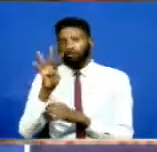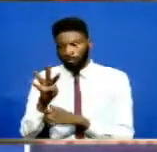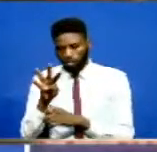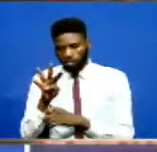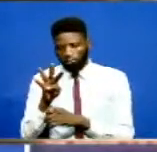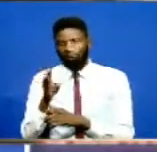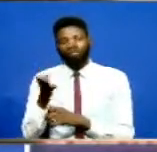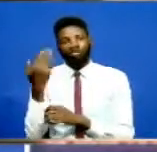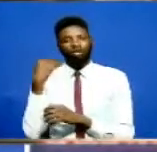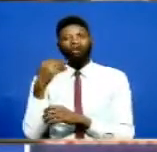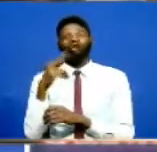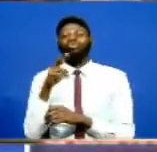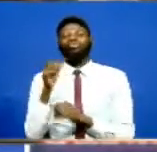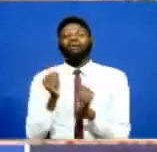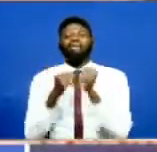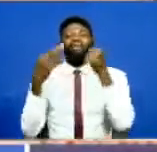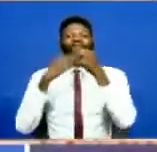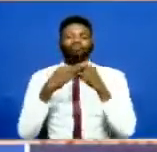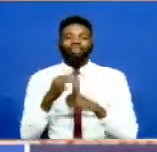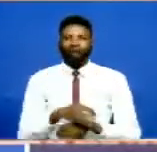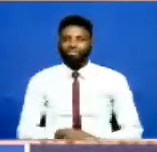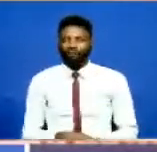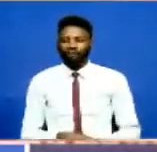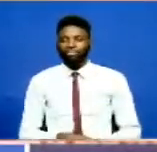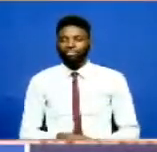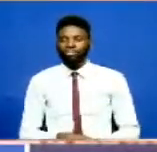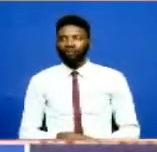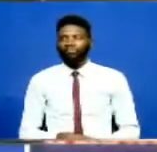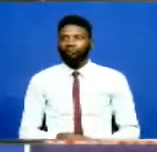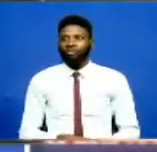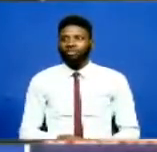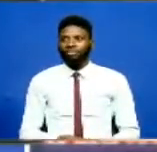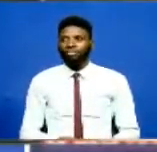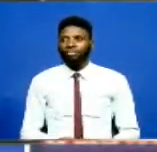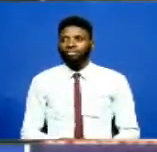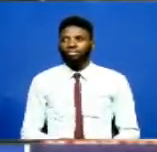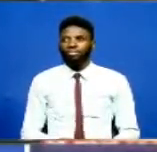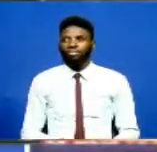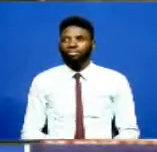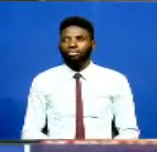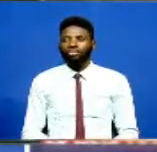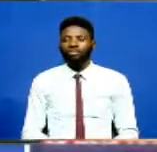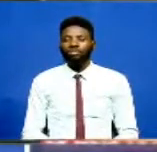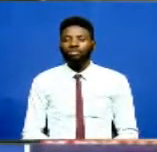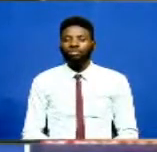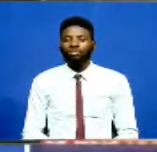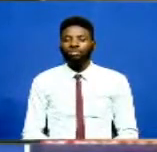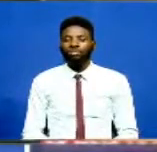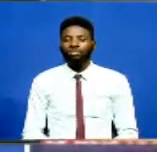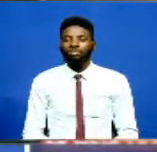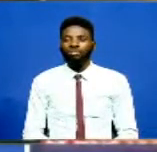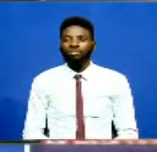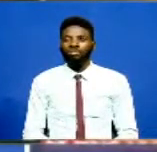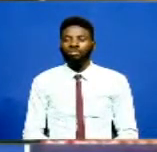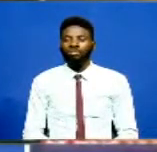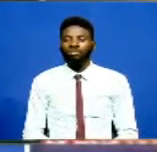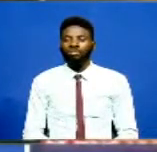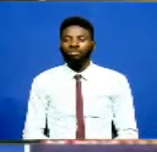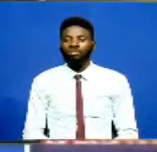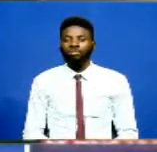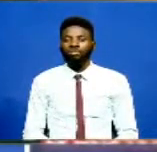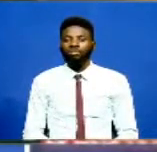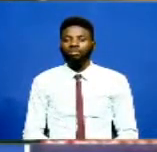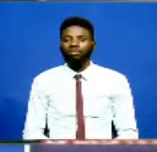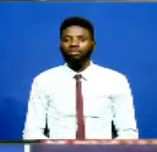July 2018. 14.40, so that is actually very fast. An outright world record. She takes down Sifan